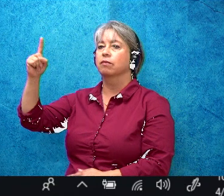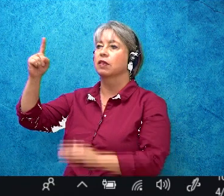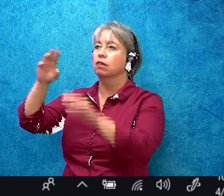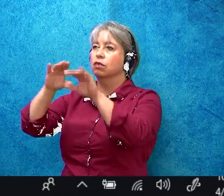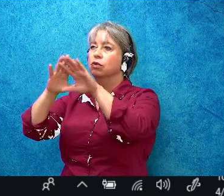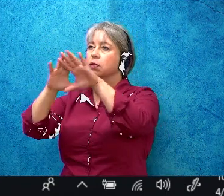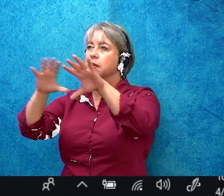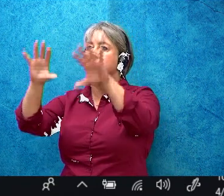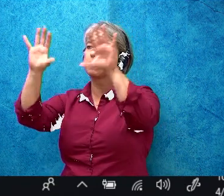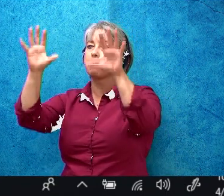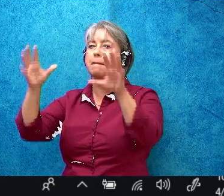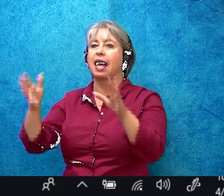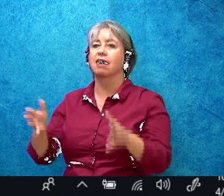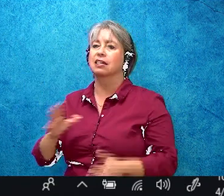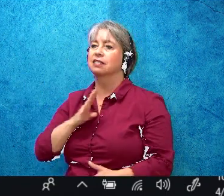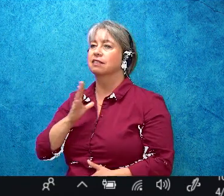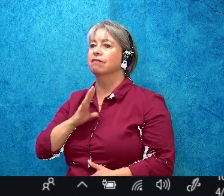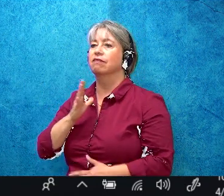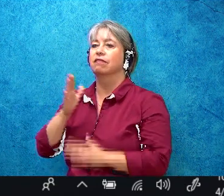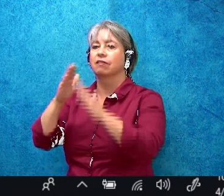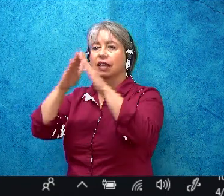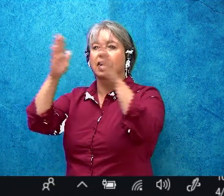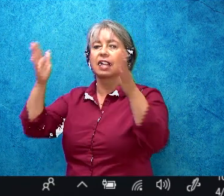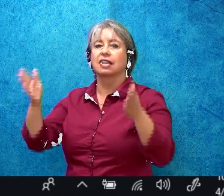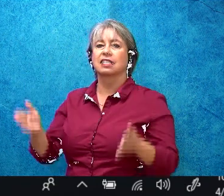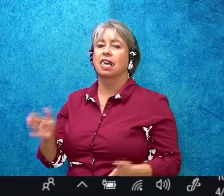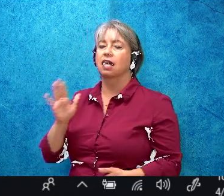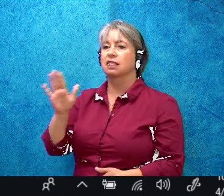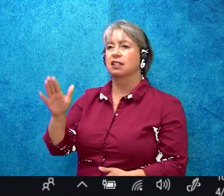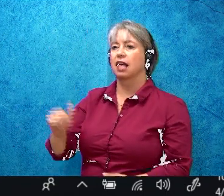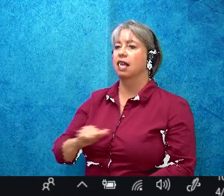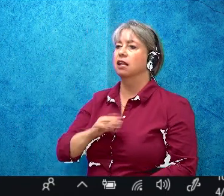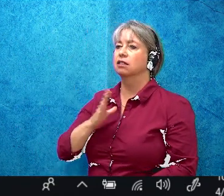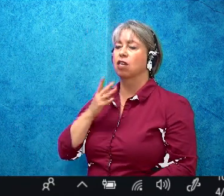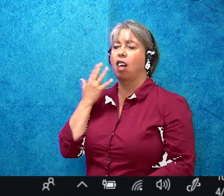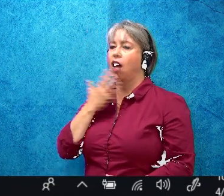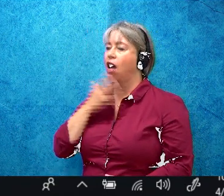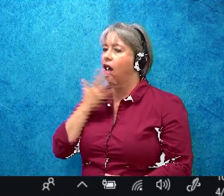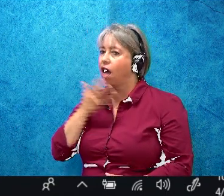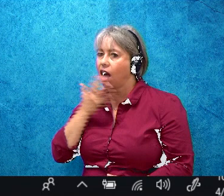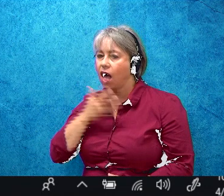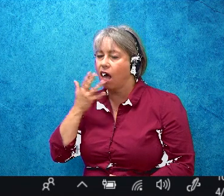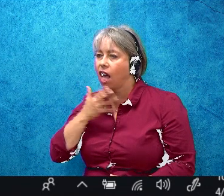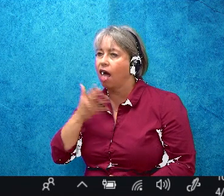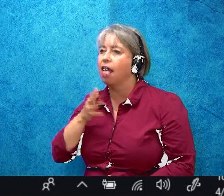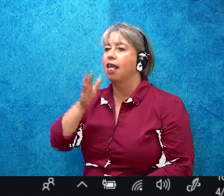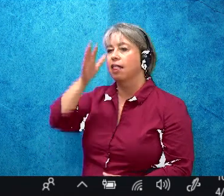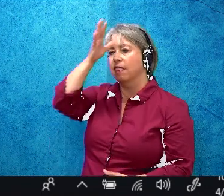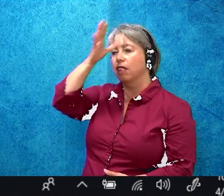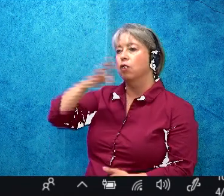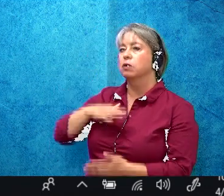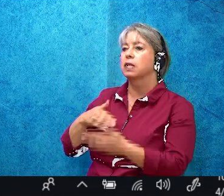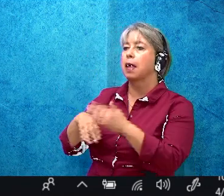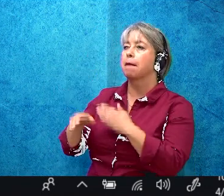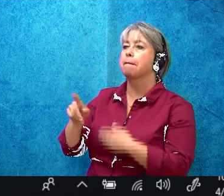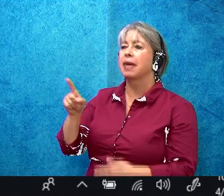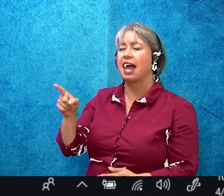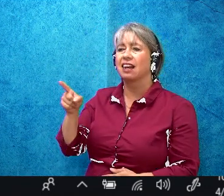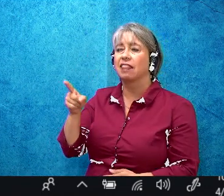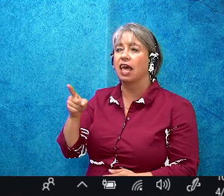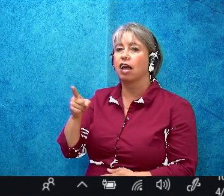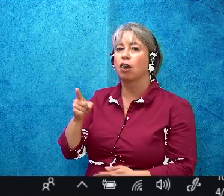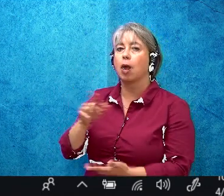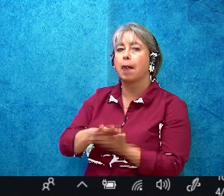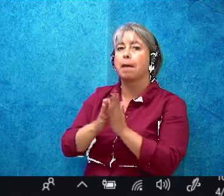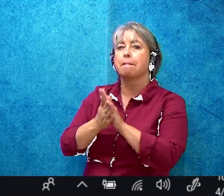palace, okay? And she lives this great life in this palace, and there's a man in there who becomes her husband, but she never